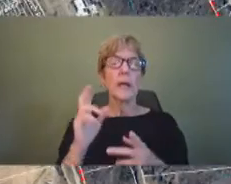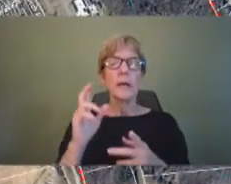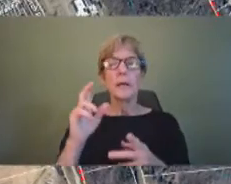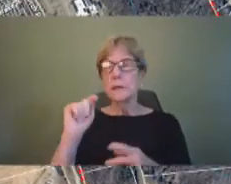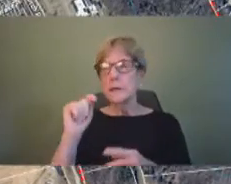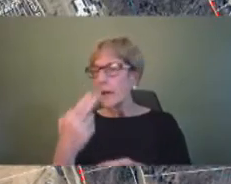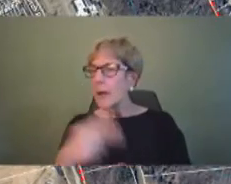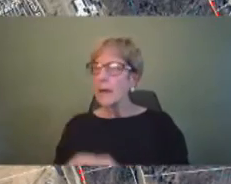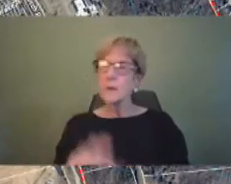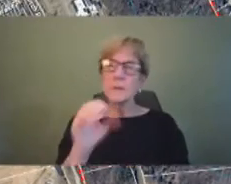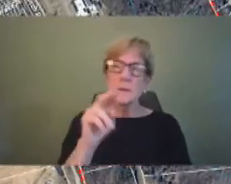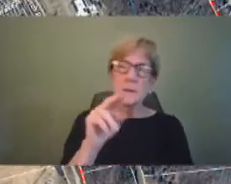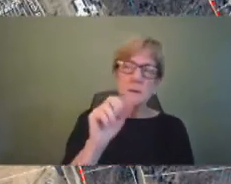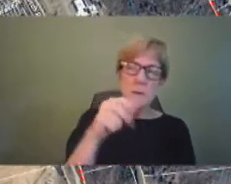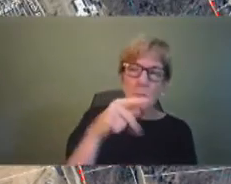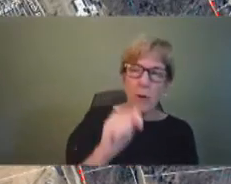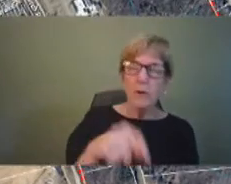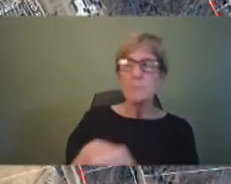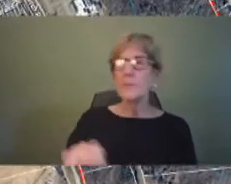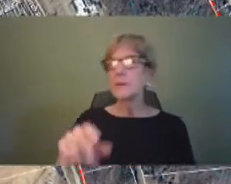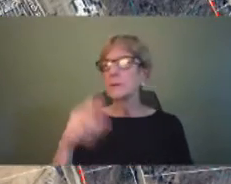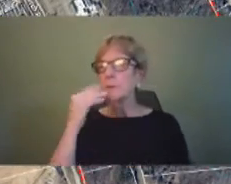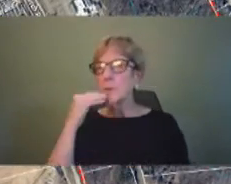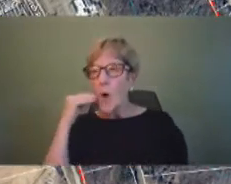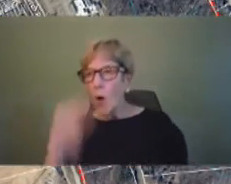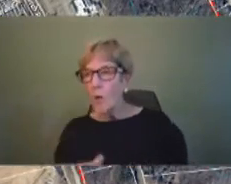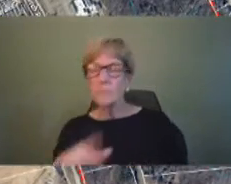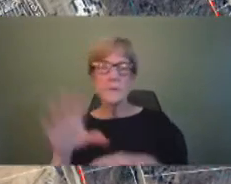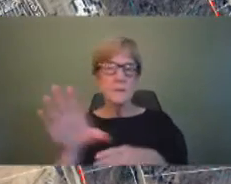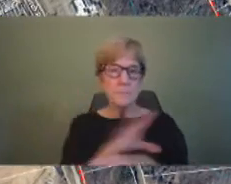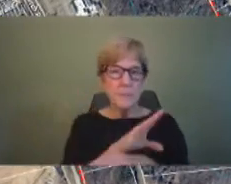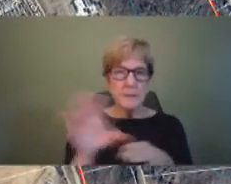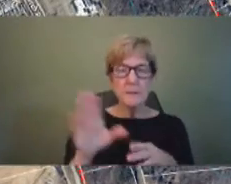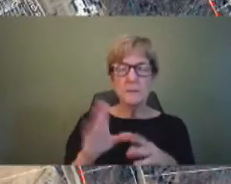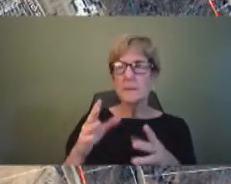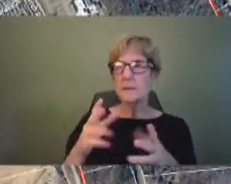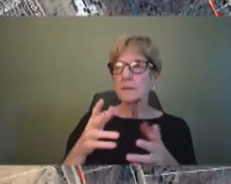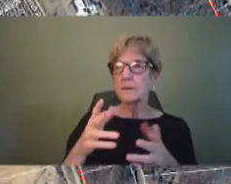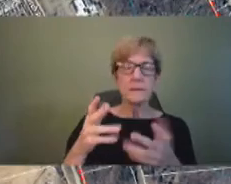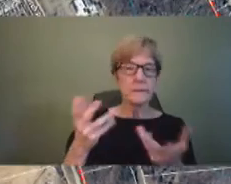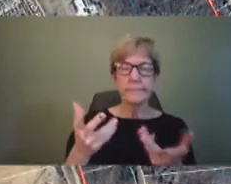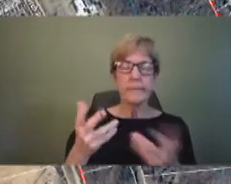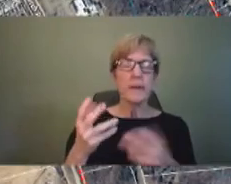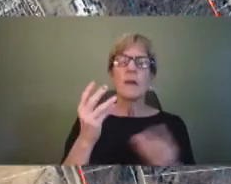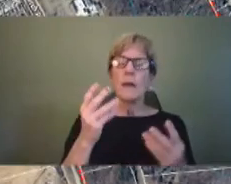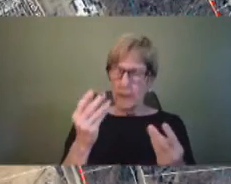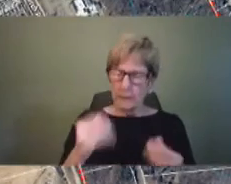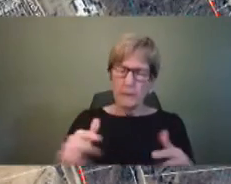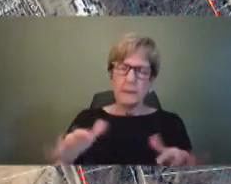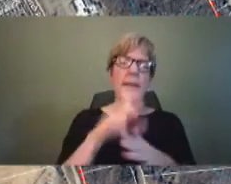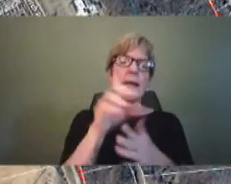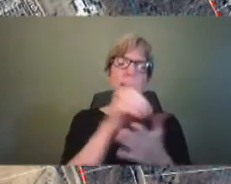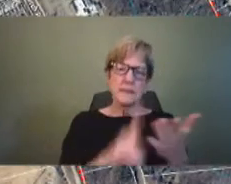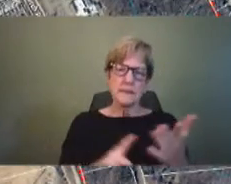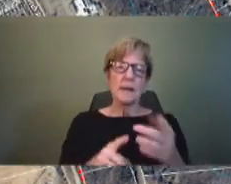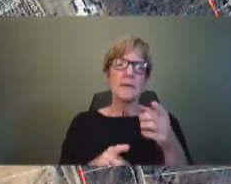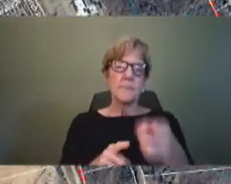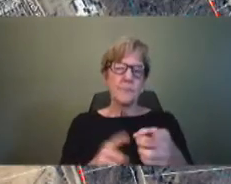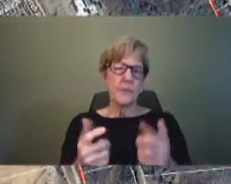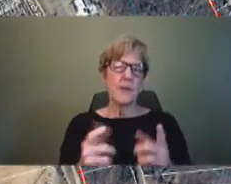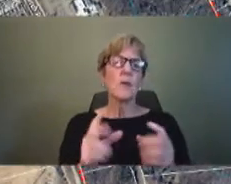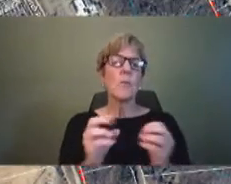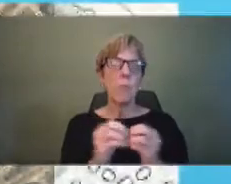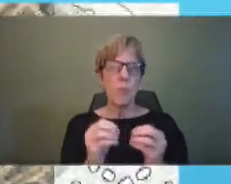we incorporate uh some commercial uses to complement this this is uh land Design's plan which is a little more uh userfriendly